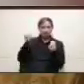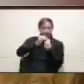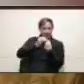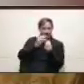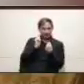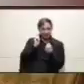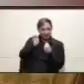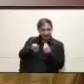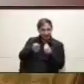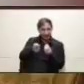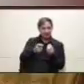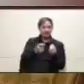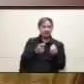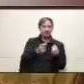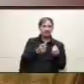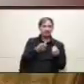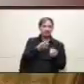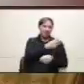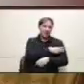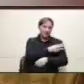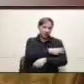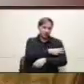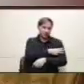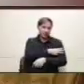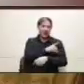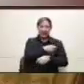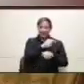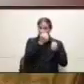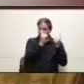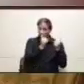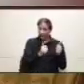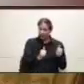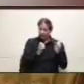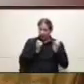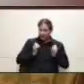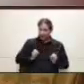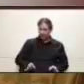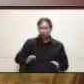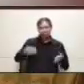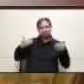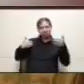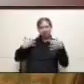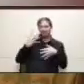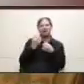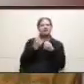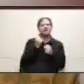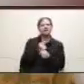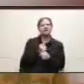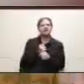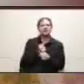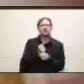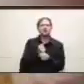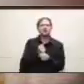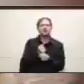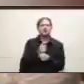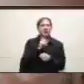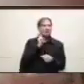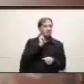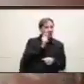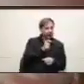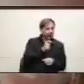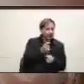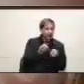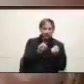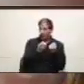56 and 57 managers, including the accounting officer, in the last, say, 5 years? And what was the amount of